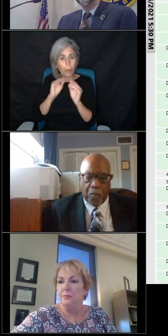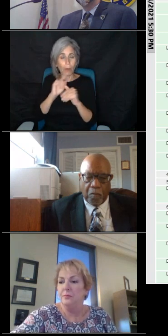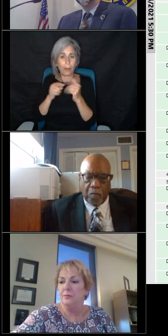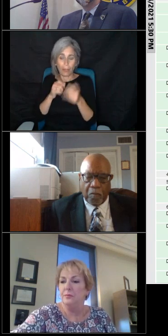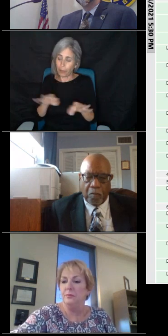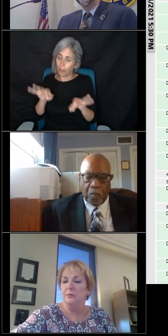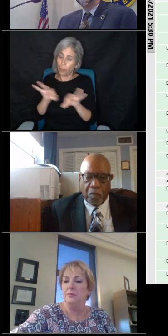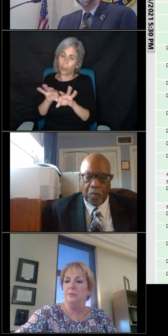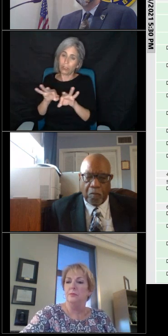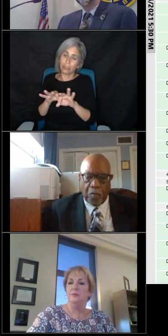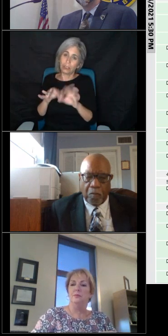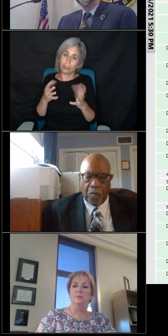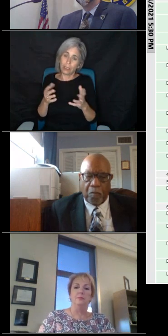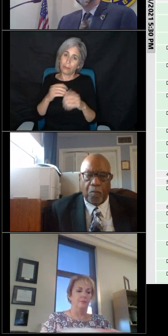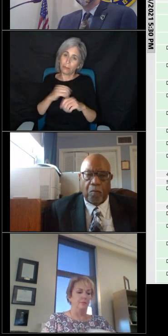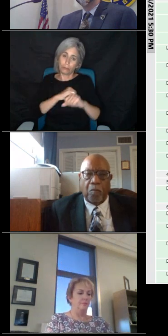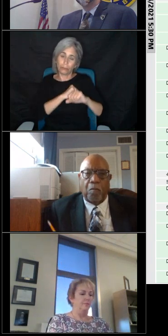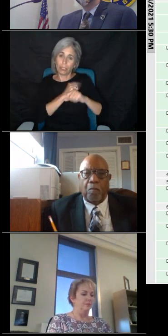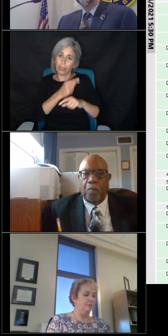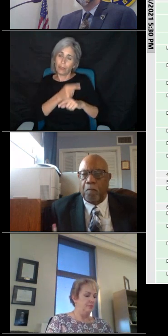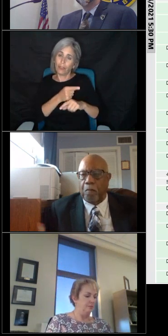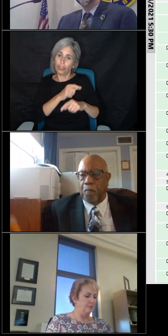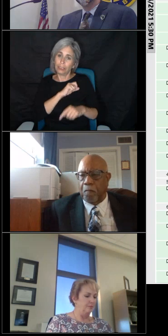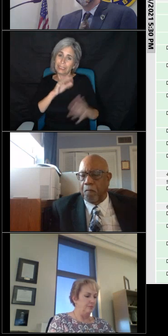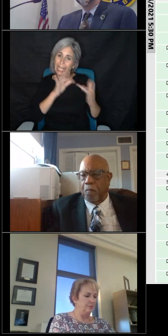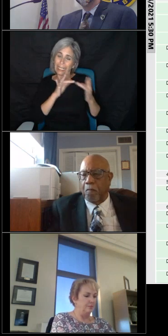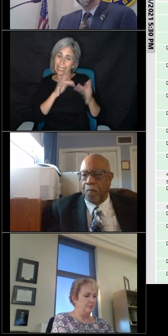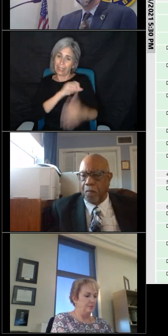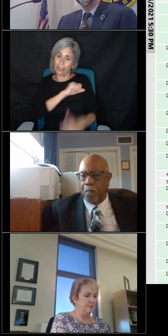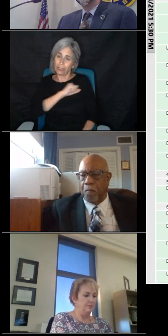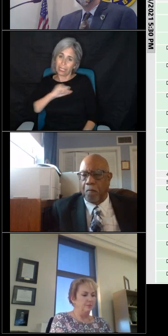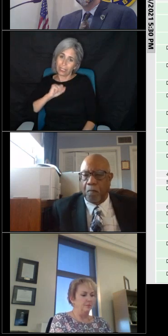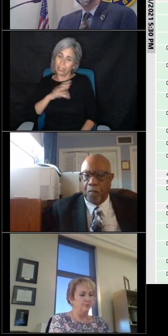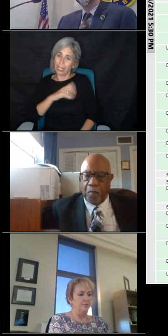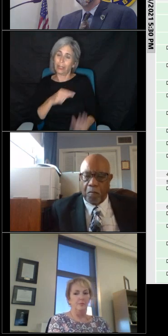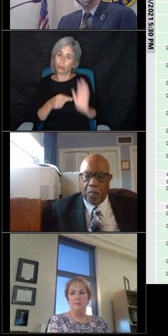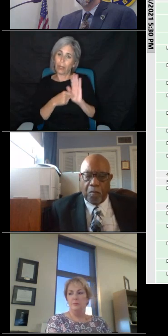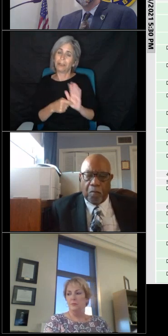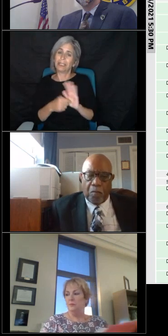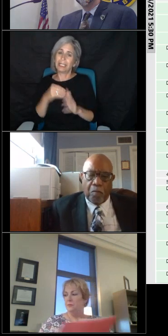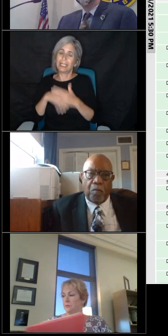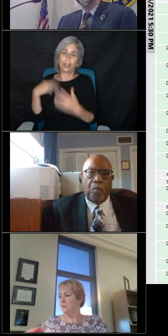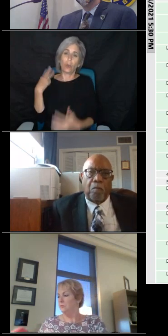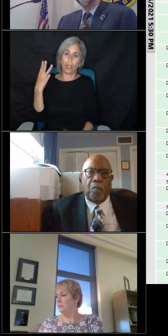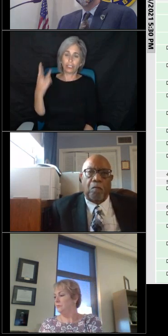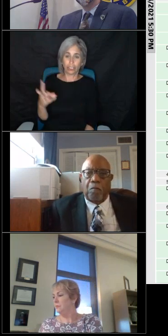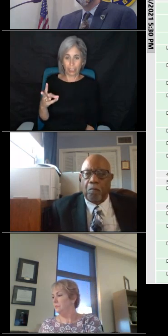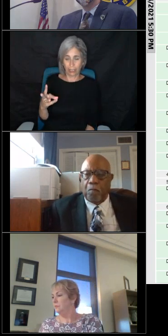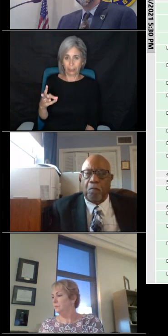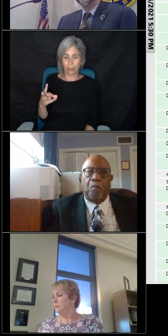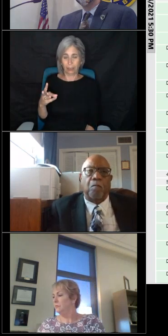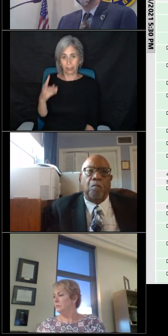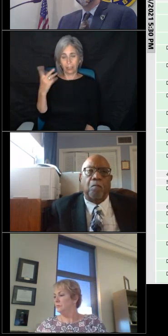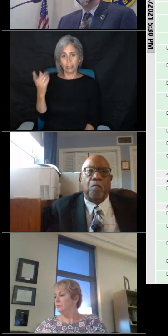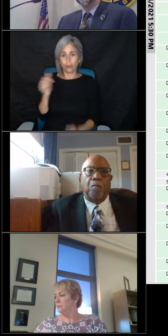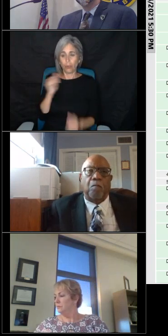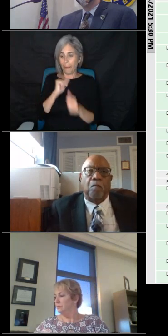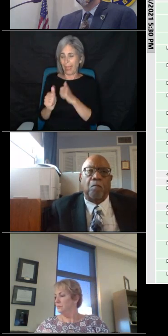importance of contacting their senators and their representatives in Washington to